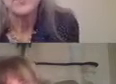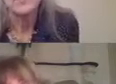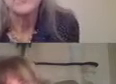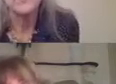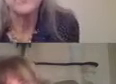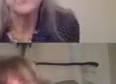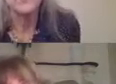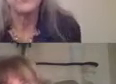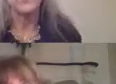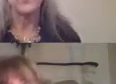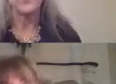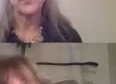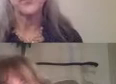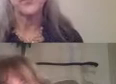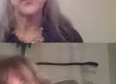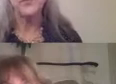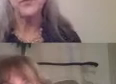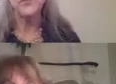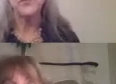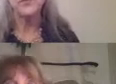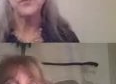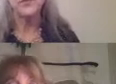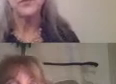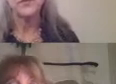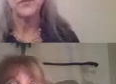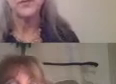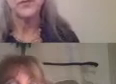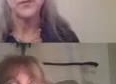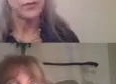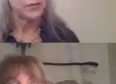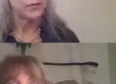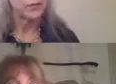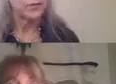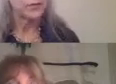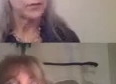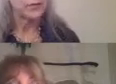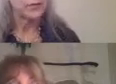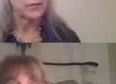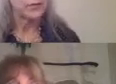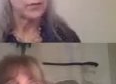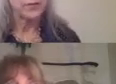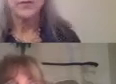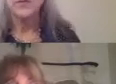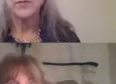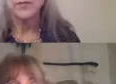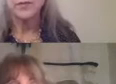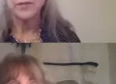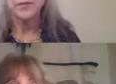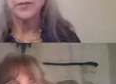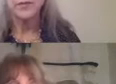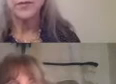art jewelry over about a 50-year period from 1880 until 1930, over five